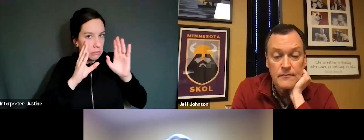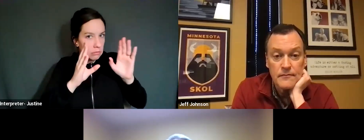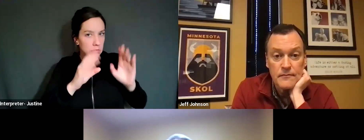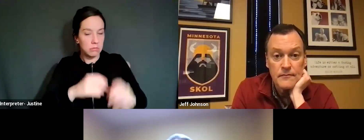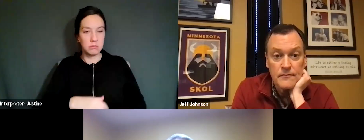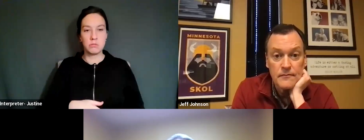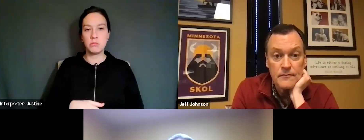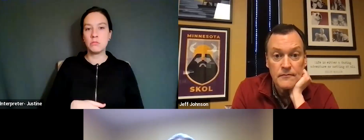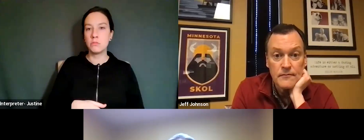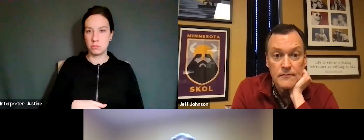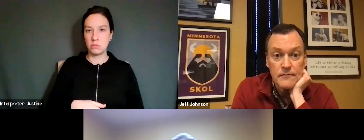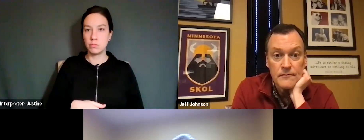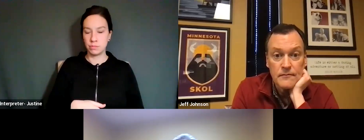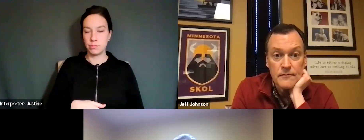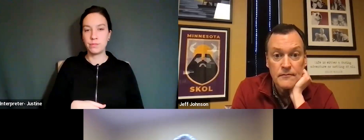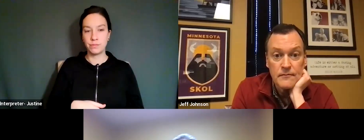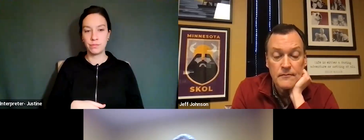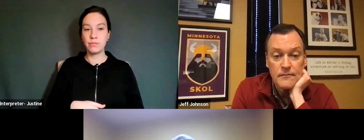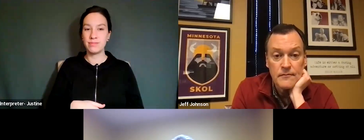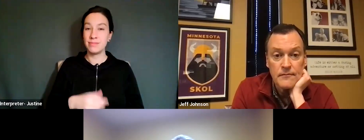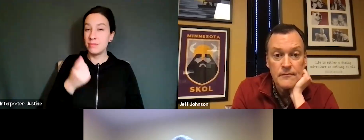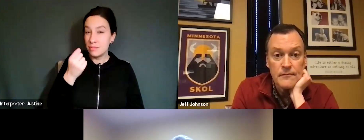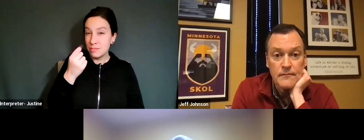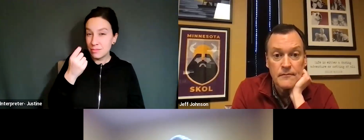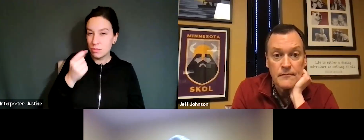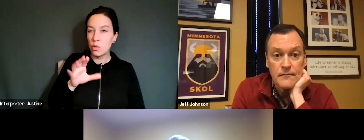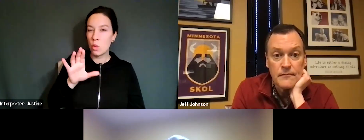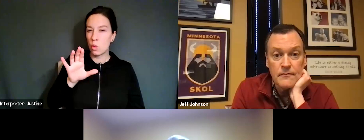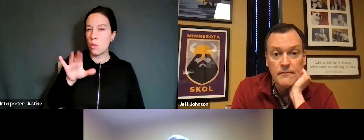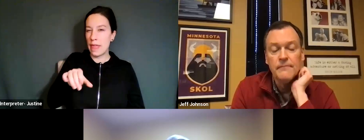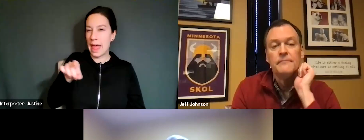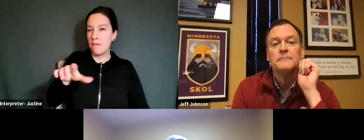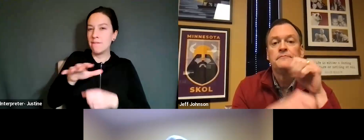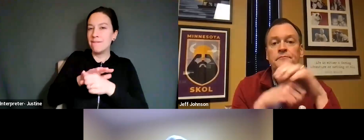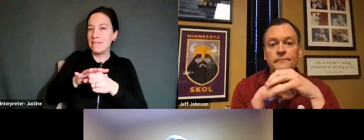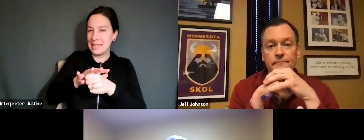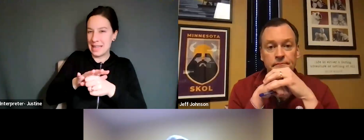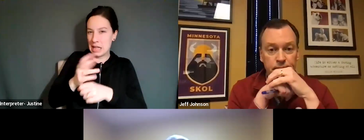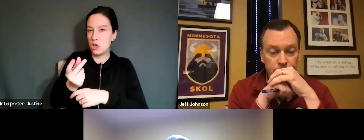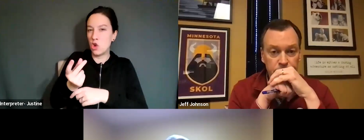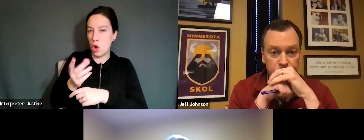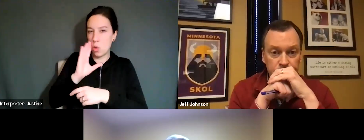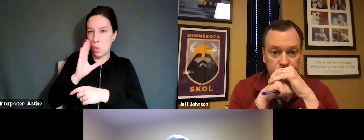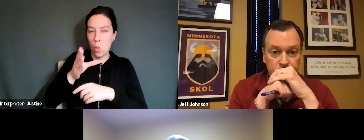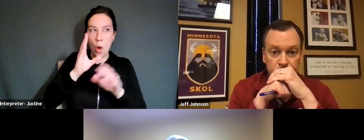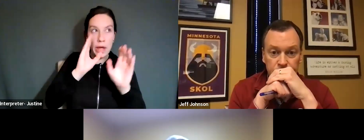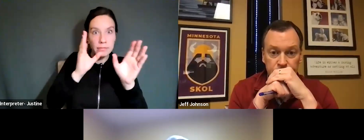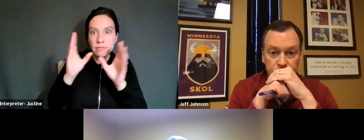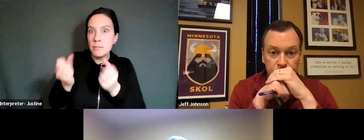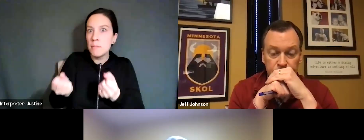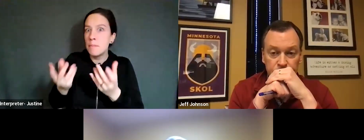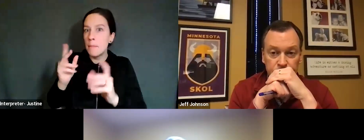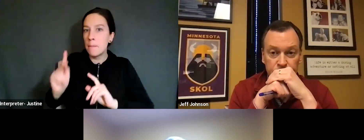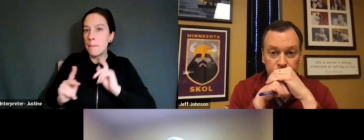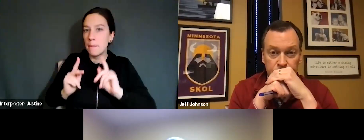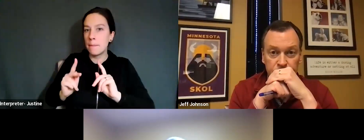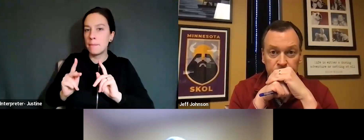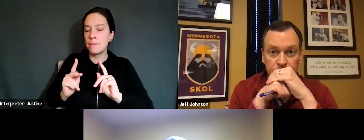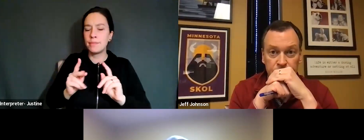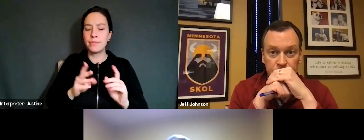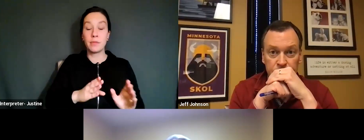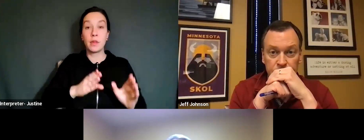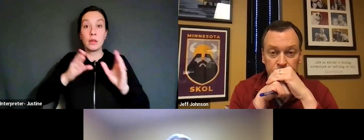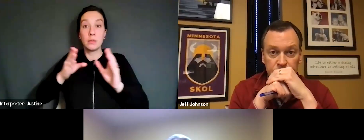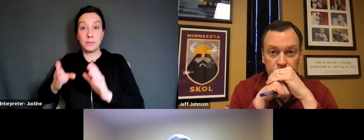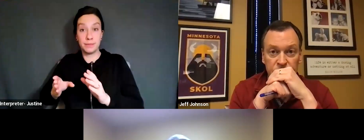to, but it's going to be interacting with a lot of different people on a lot of different levels. A skilled home companion is basically going to